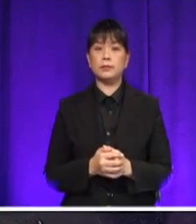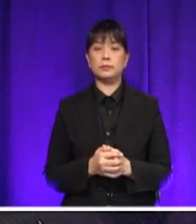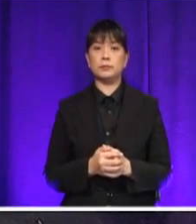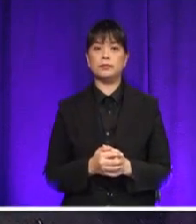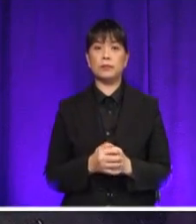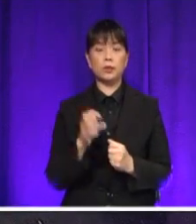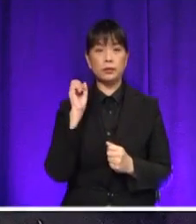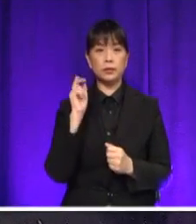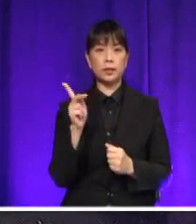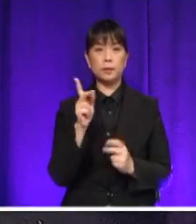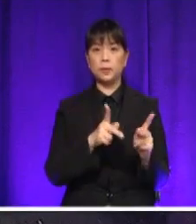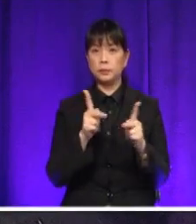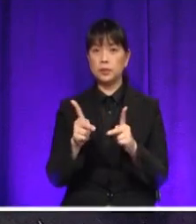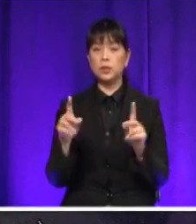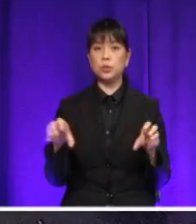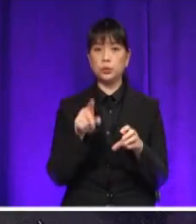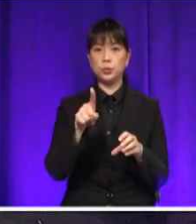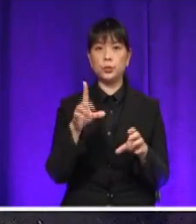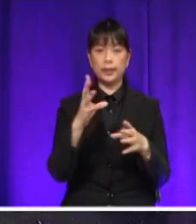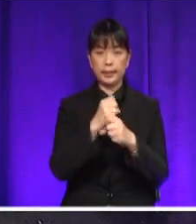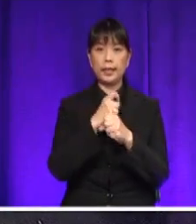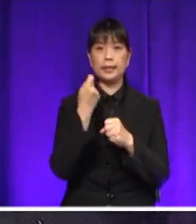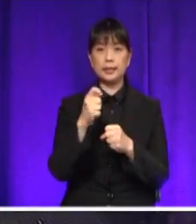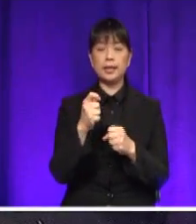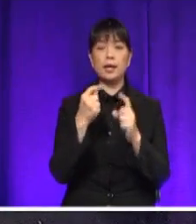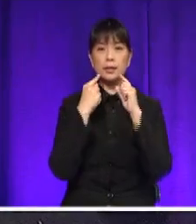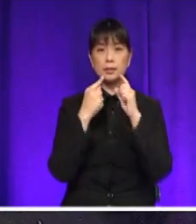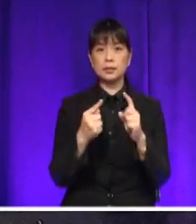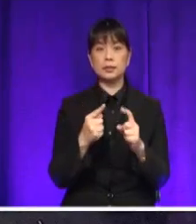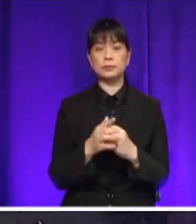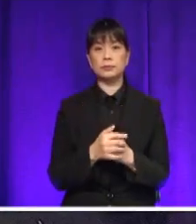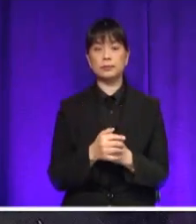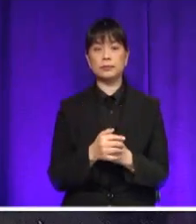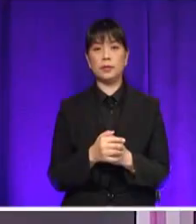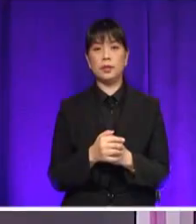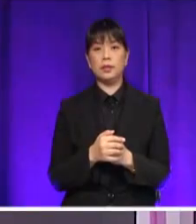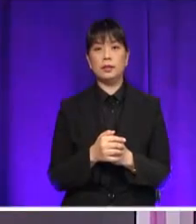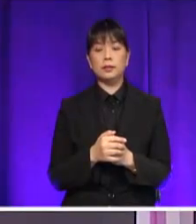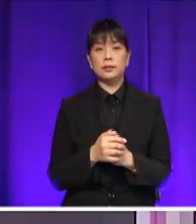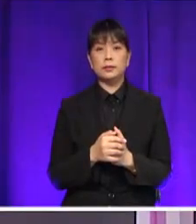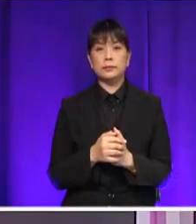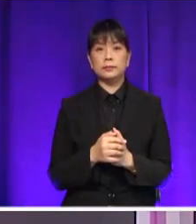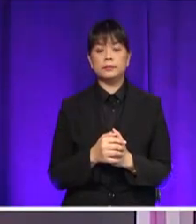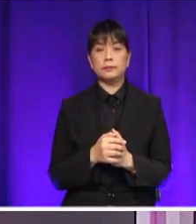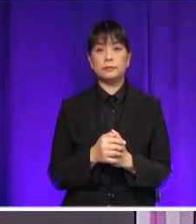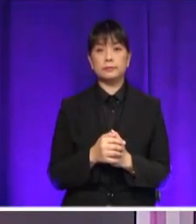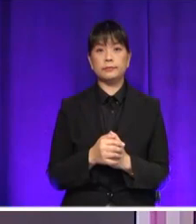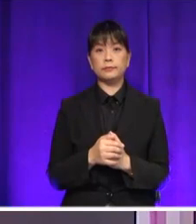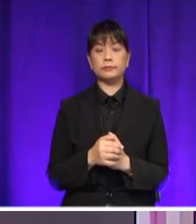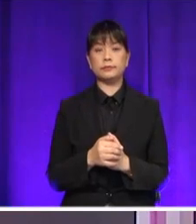Okay, pupils, do you get the answers? All right, I'm sure they did because they have listened to the